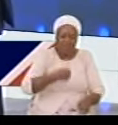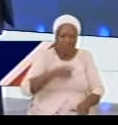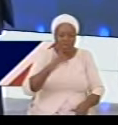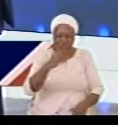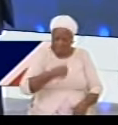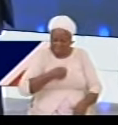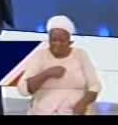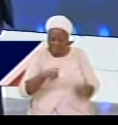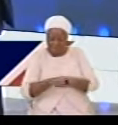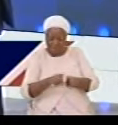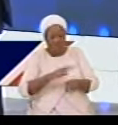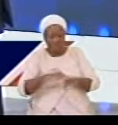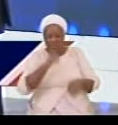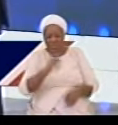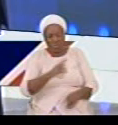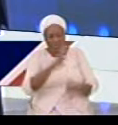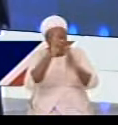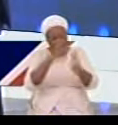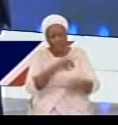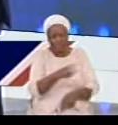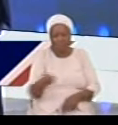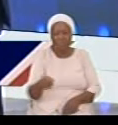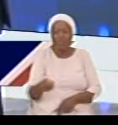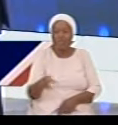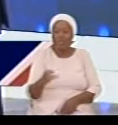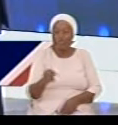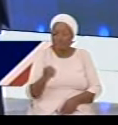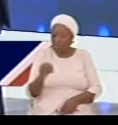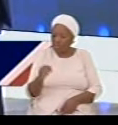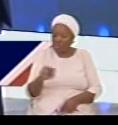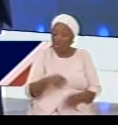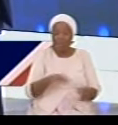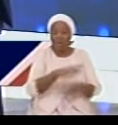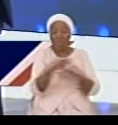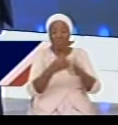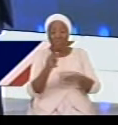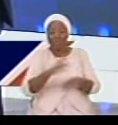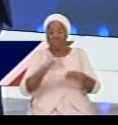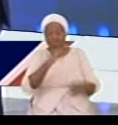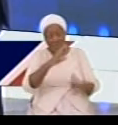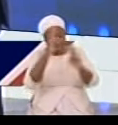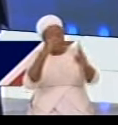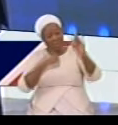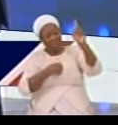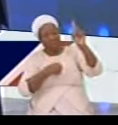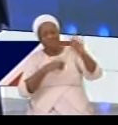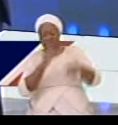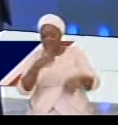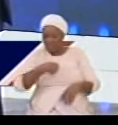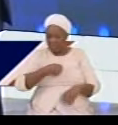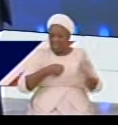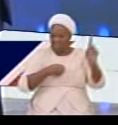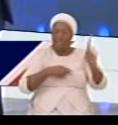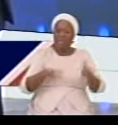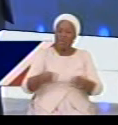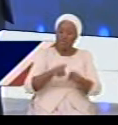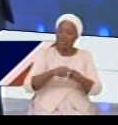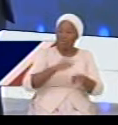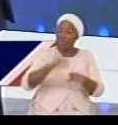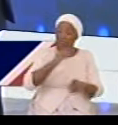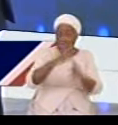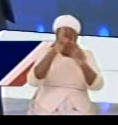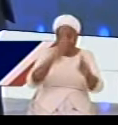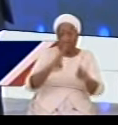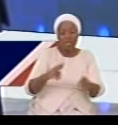regarded them not. They did not respect me, so I regarded them not. They did not honor me. They did not